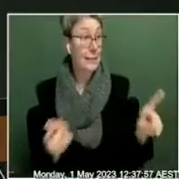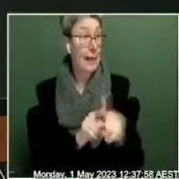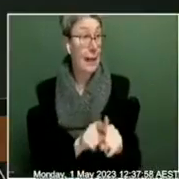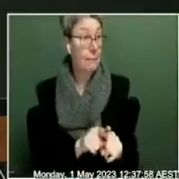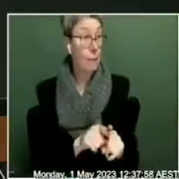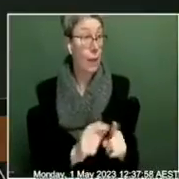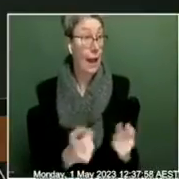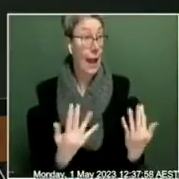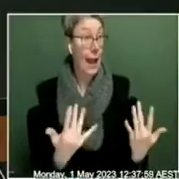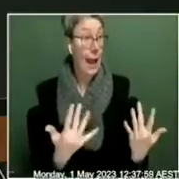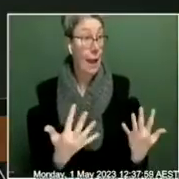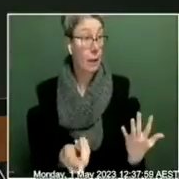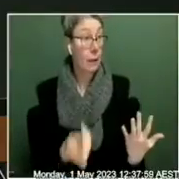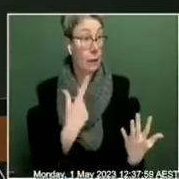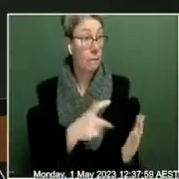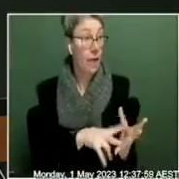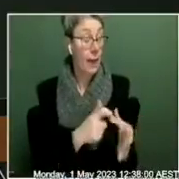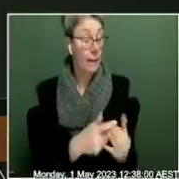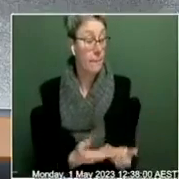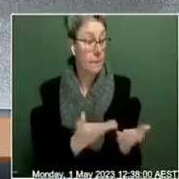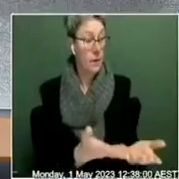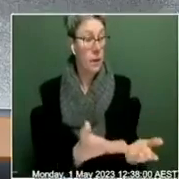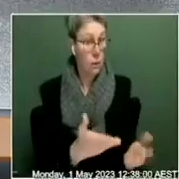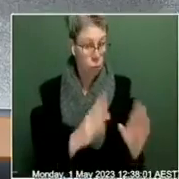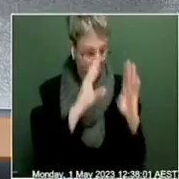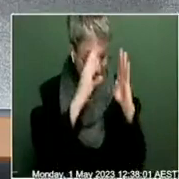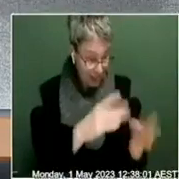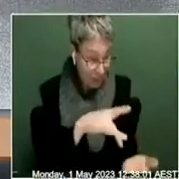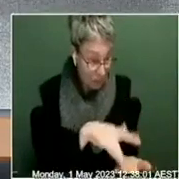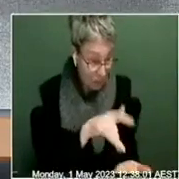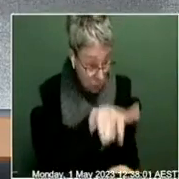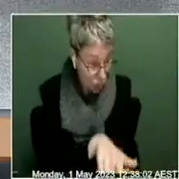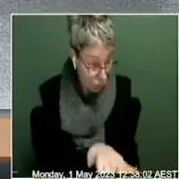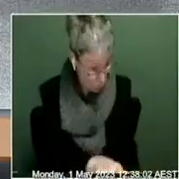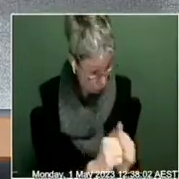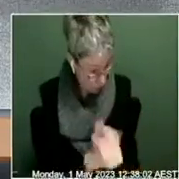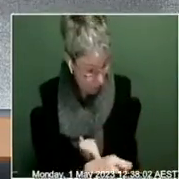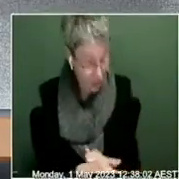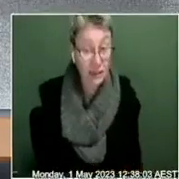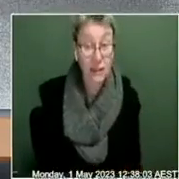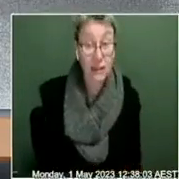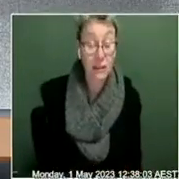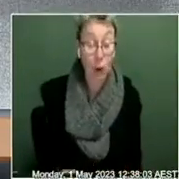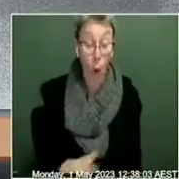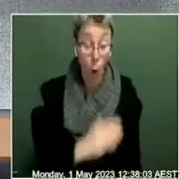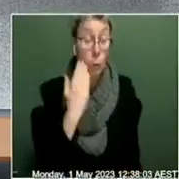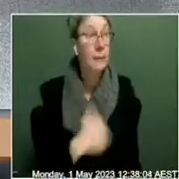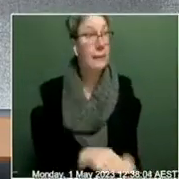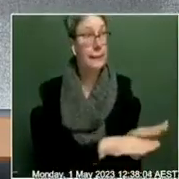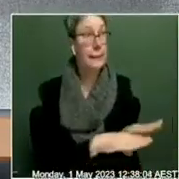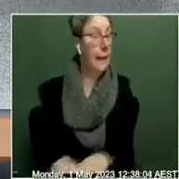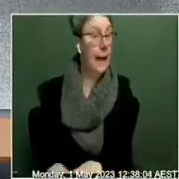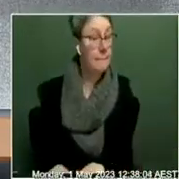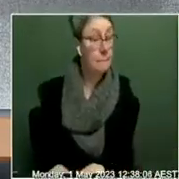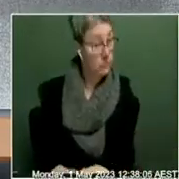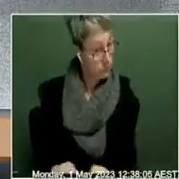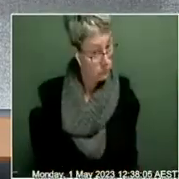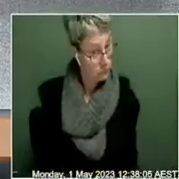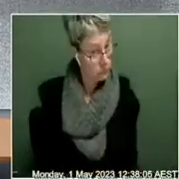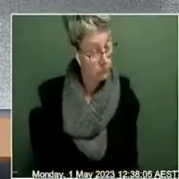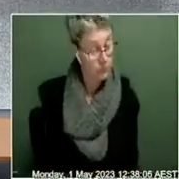same... I'd accept that there'll be people with different needs and that that may not be suitable